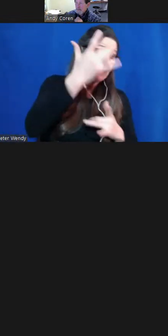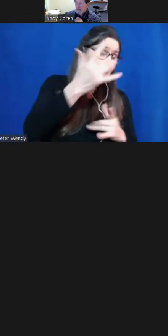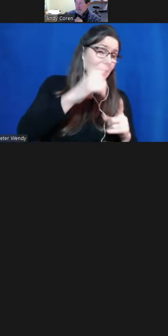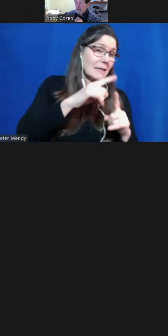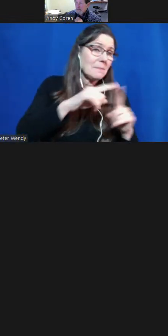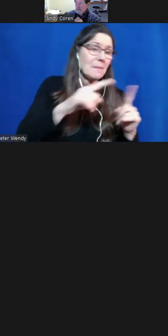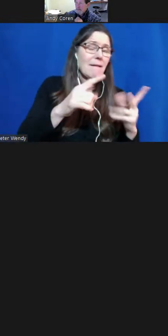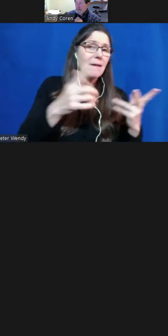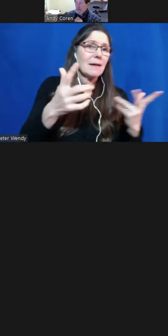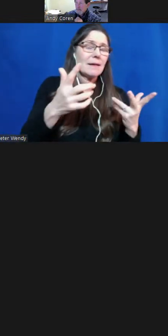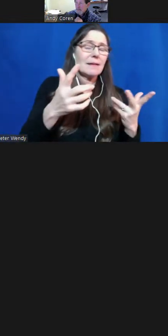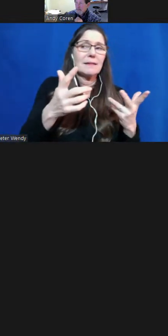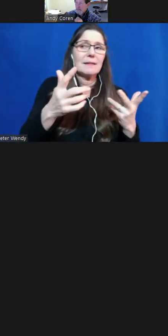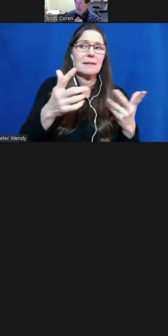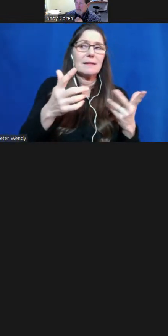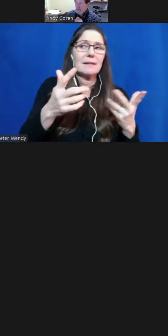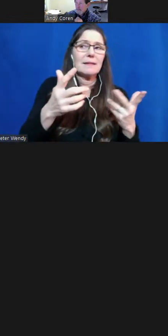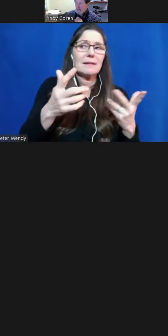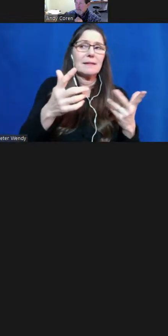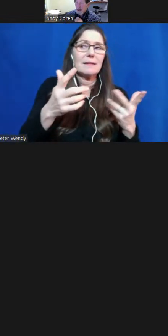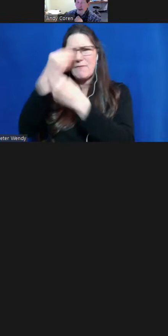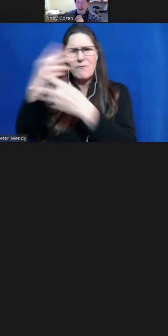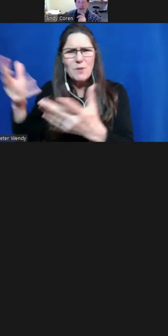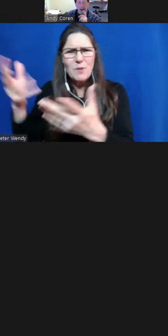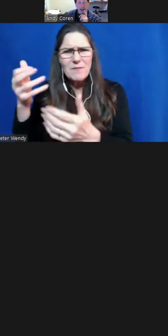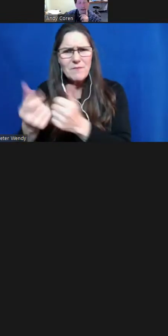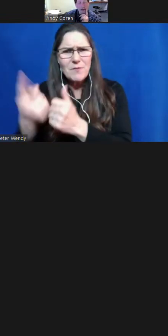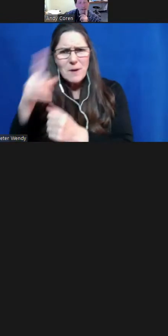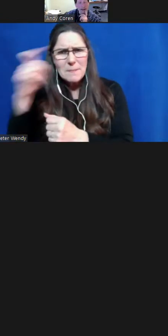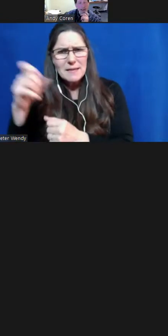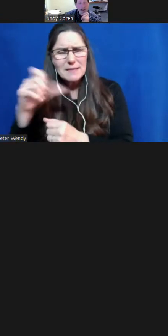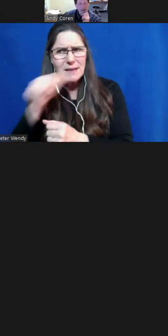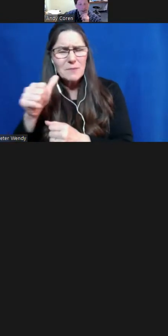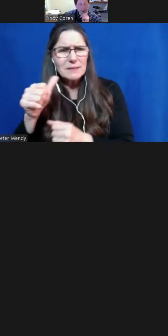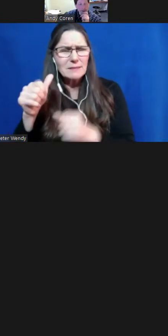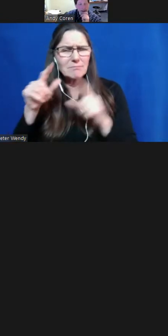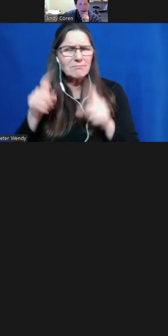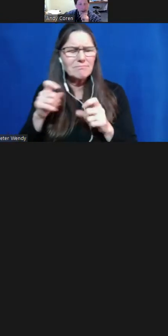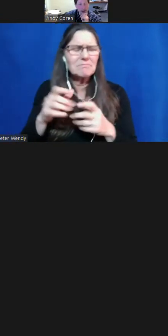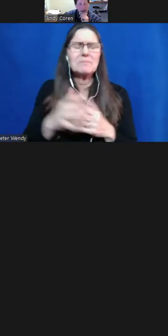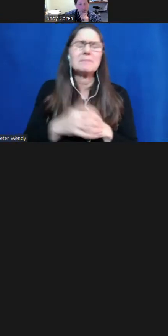way. Is that kind of accurate? So way I to don't follow know it?